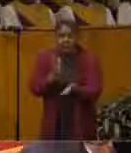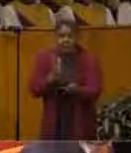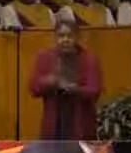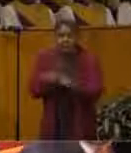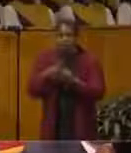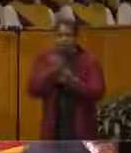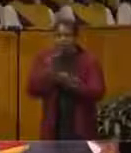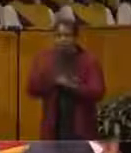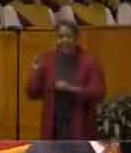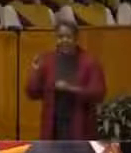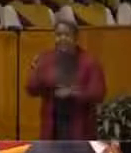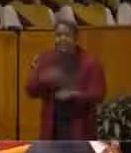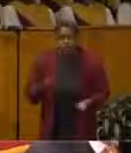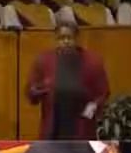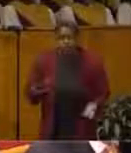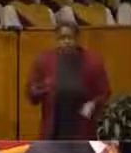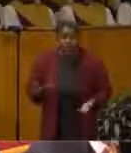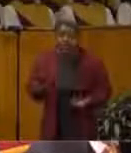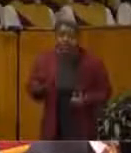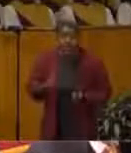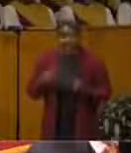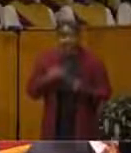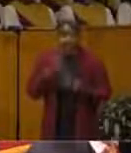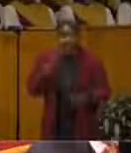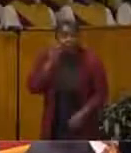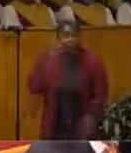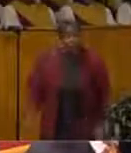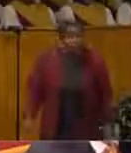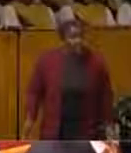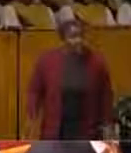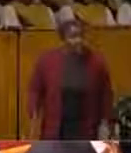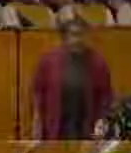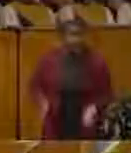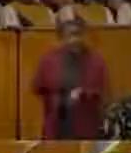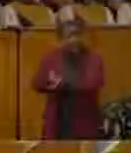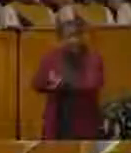They will not send you any more wine.